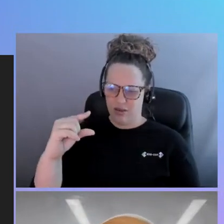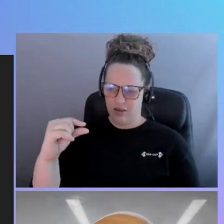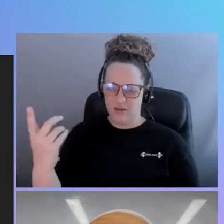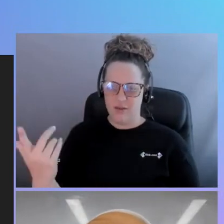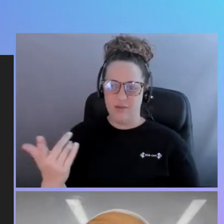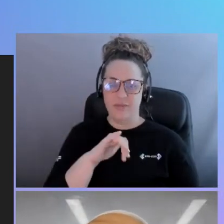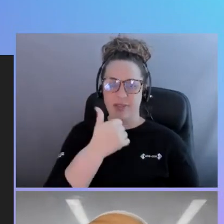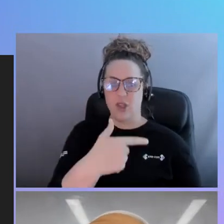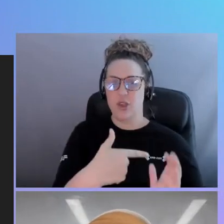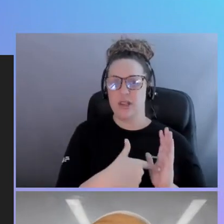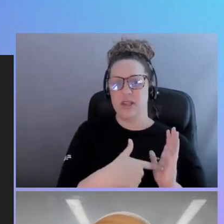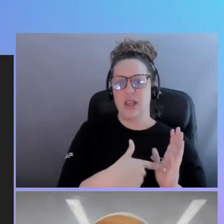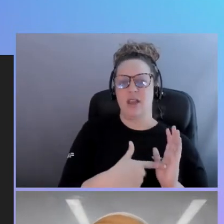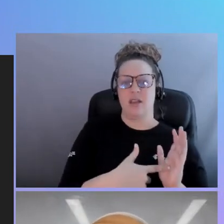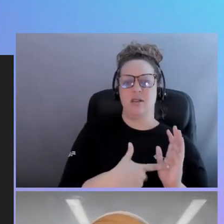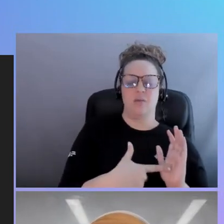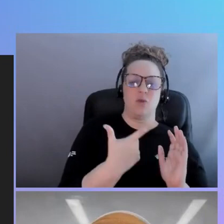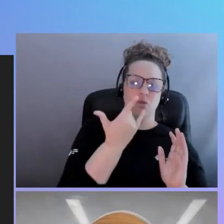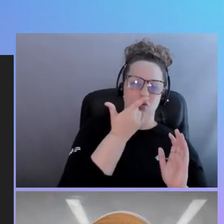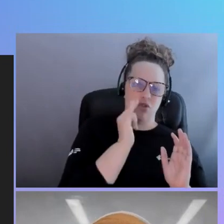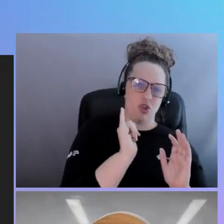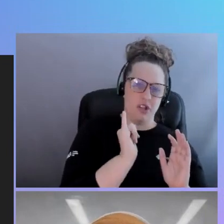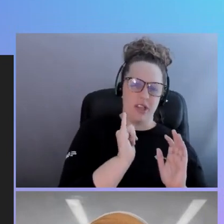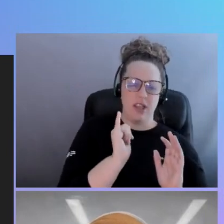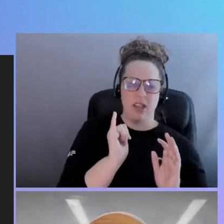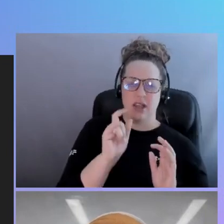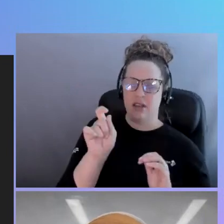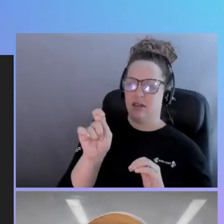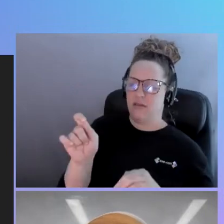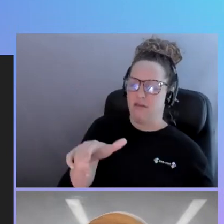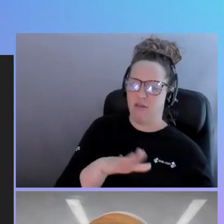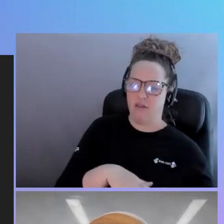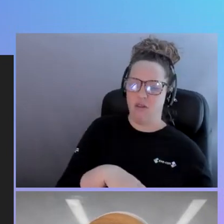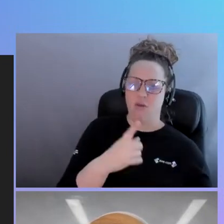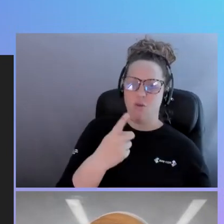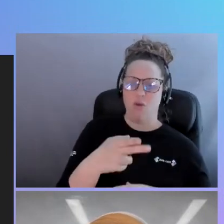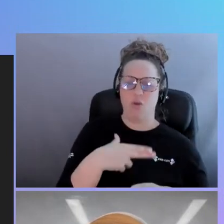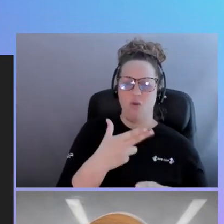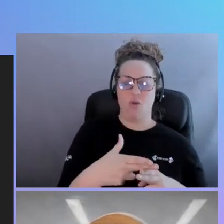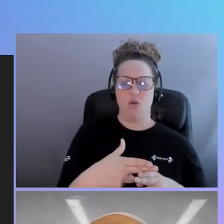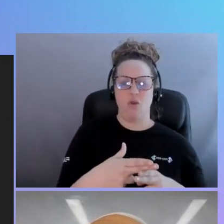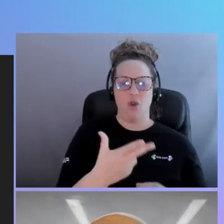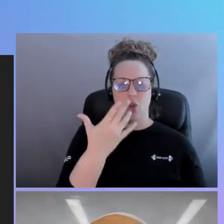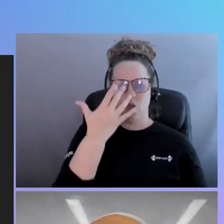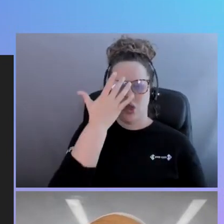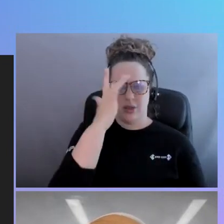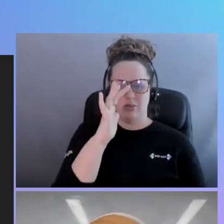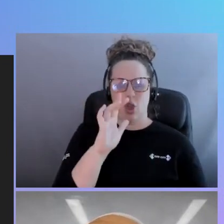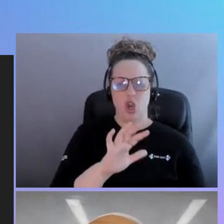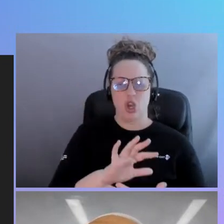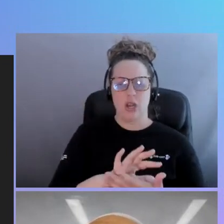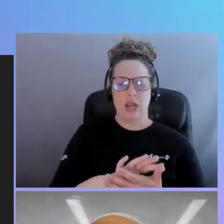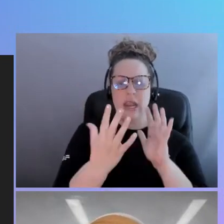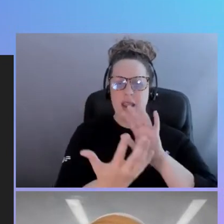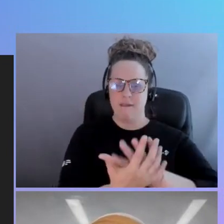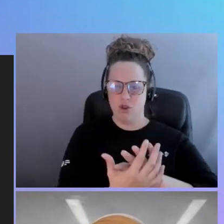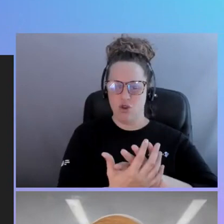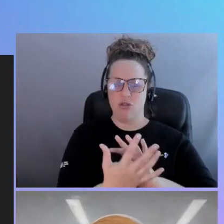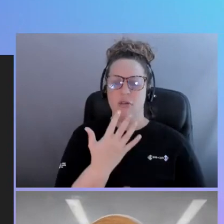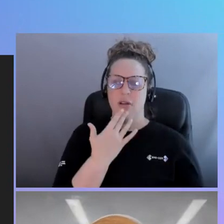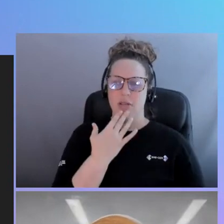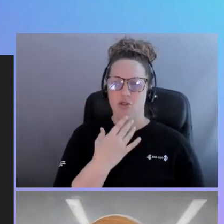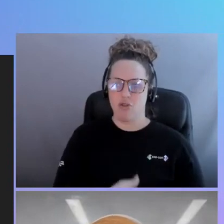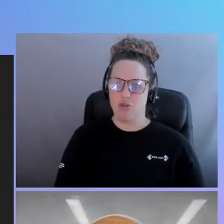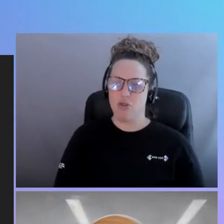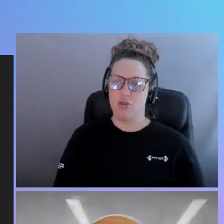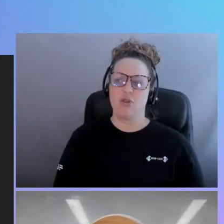Another example of these settings is one called Smart Inverted Colors. So iOS